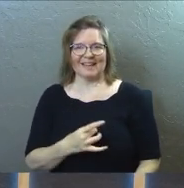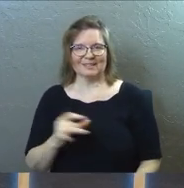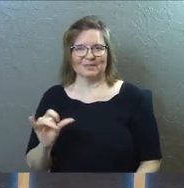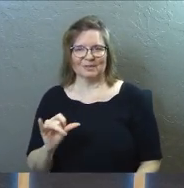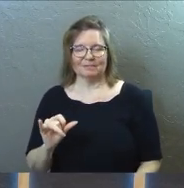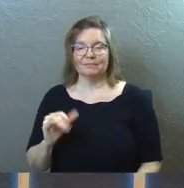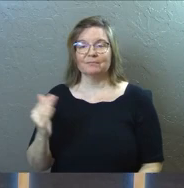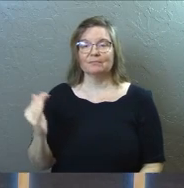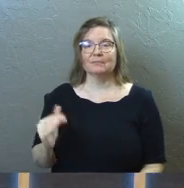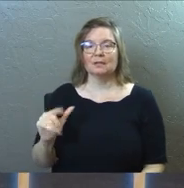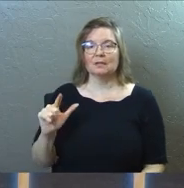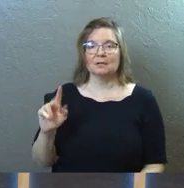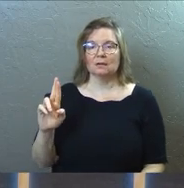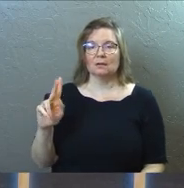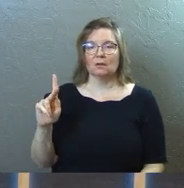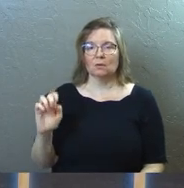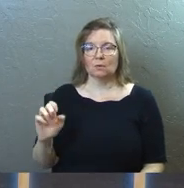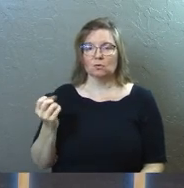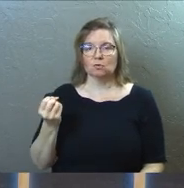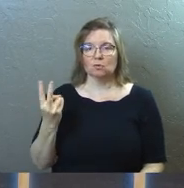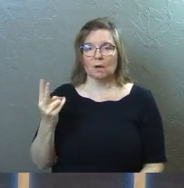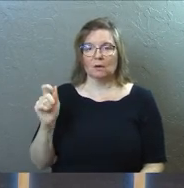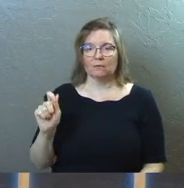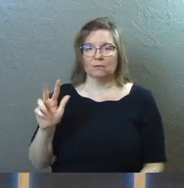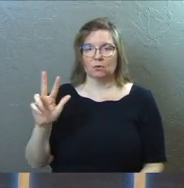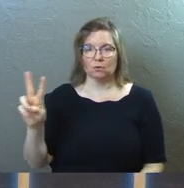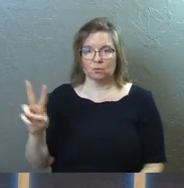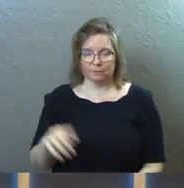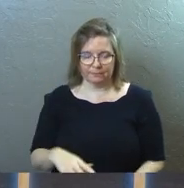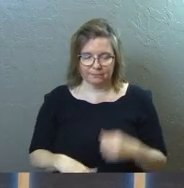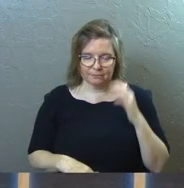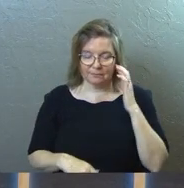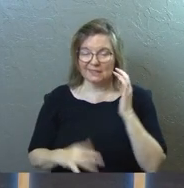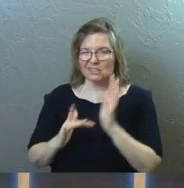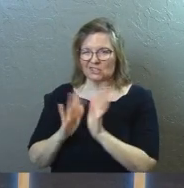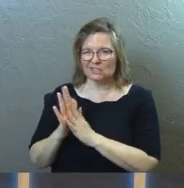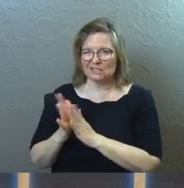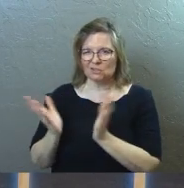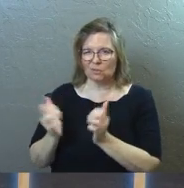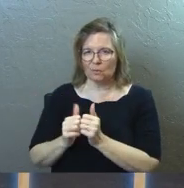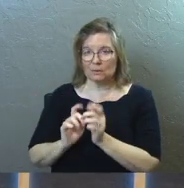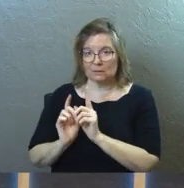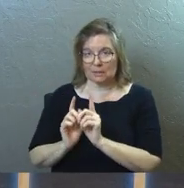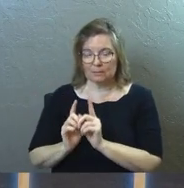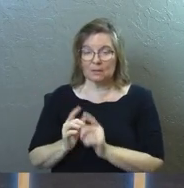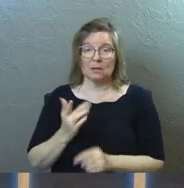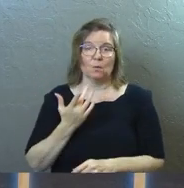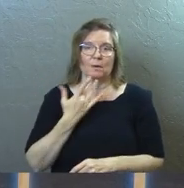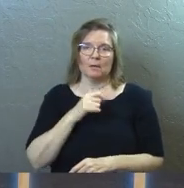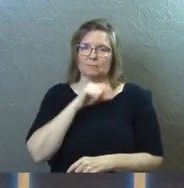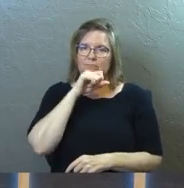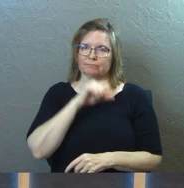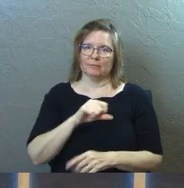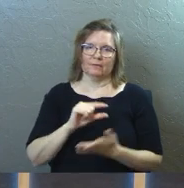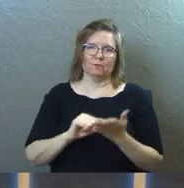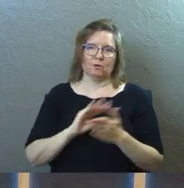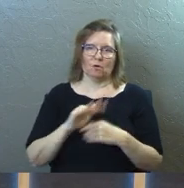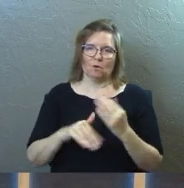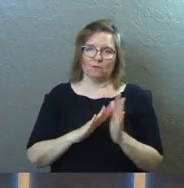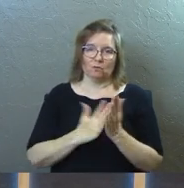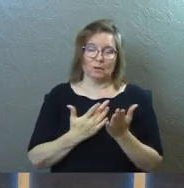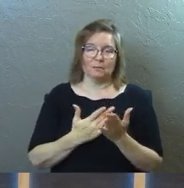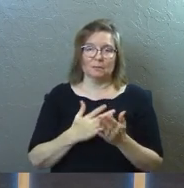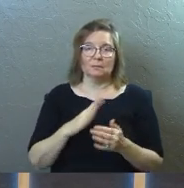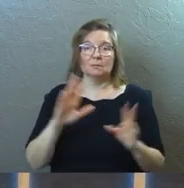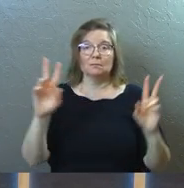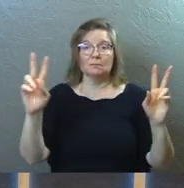at this one, Luke 12:32. This is Jesus talking to his disciples. One of my favorite verses in all of Scripture right here. So